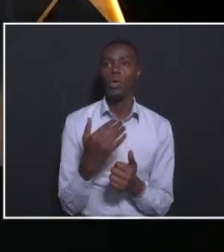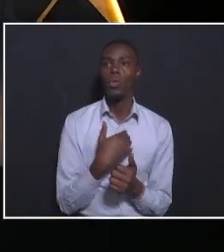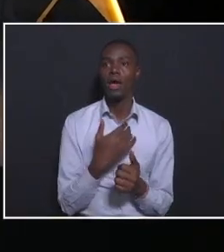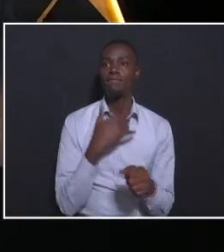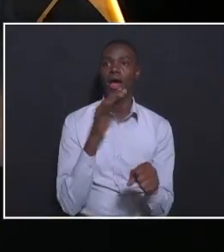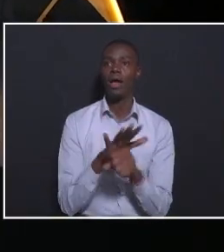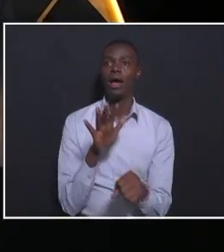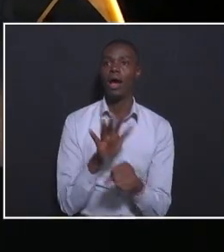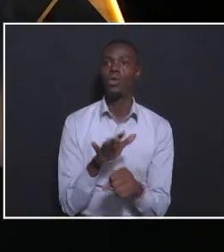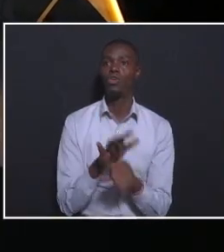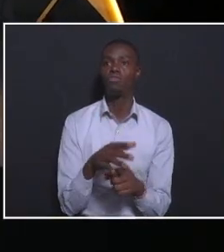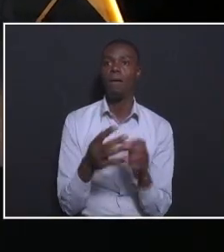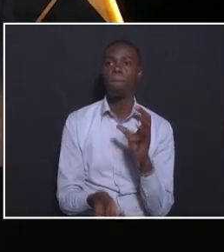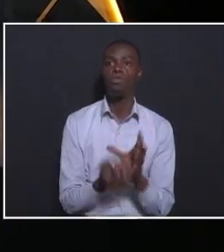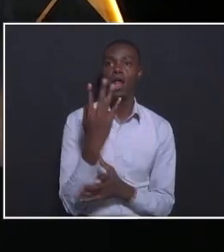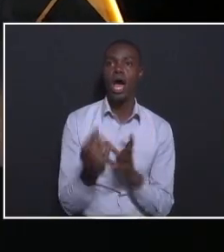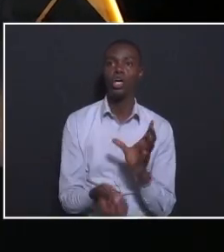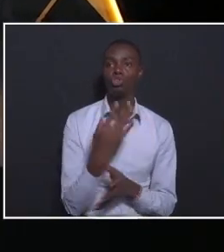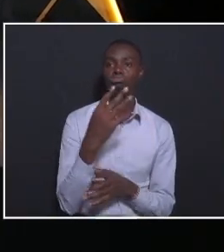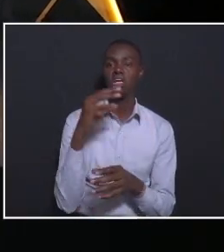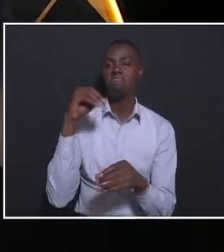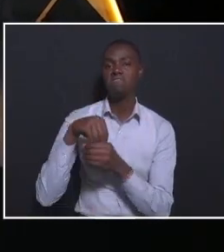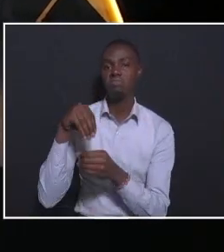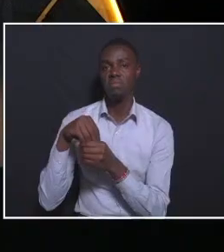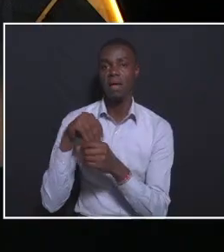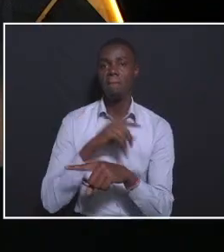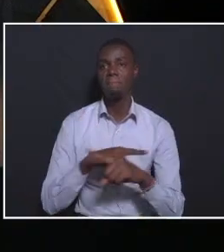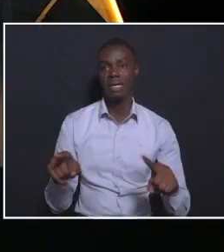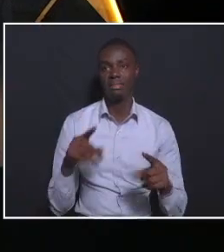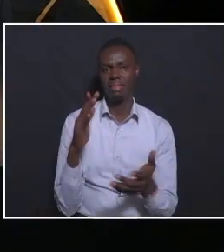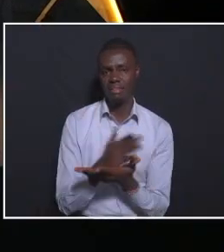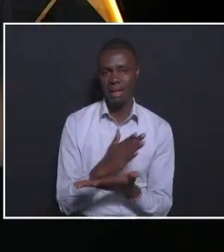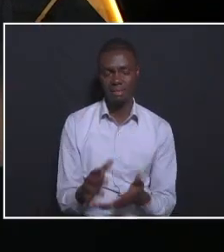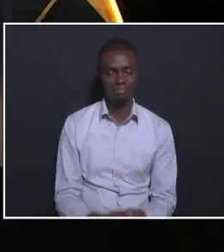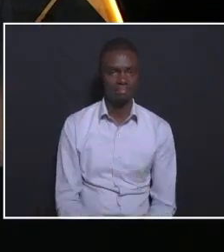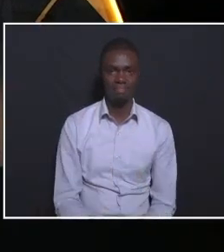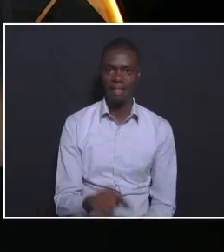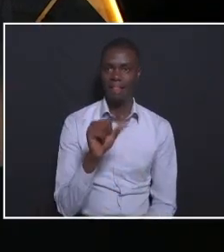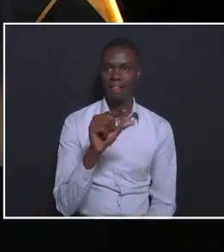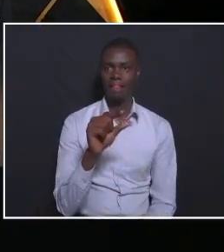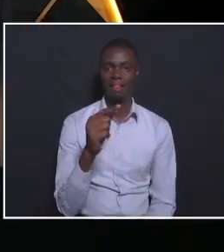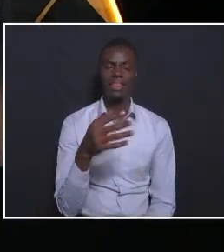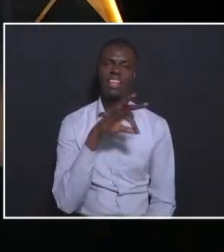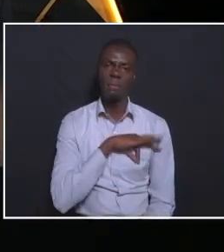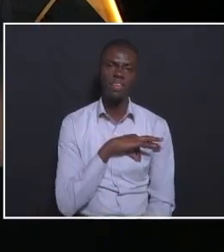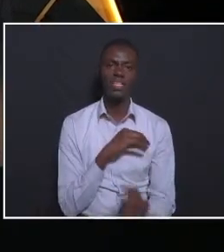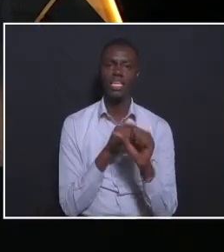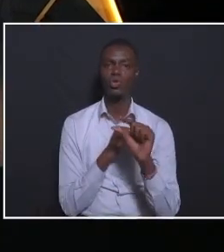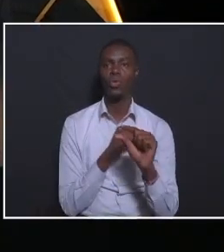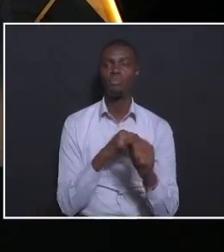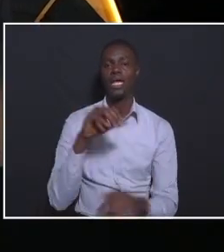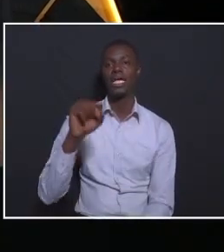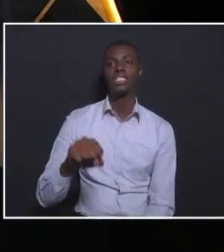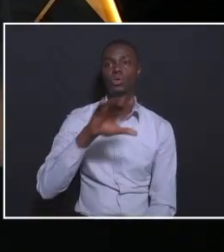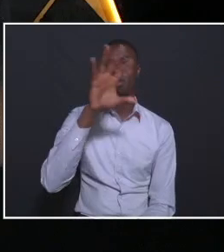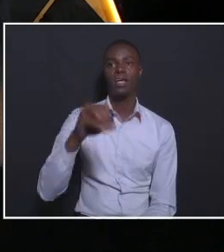of post-production investment, but the share, the return on investment is low. South Africa has